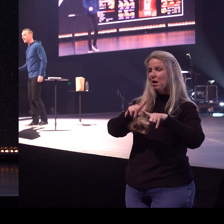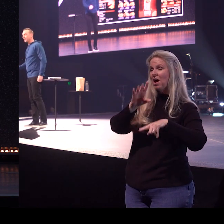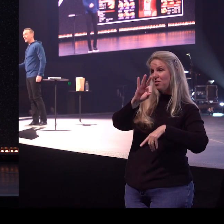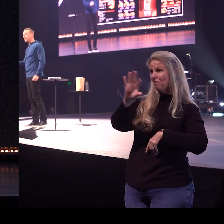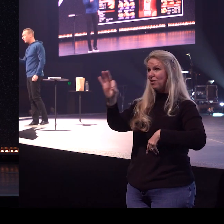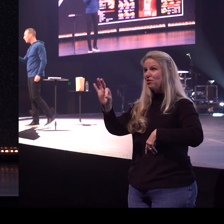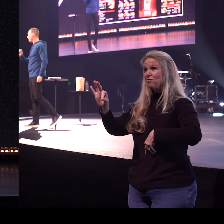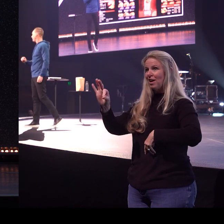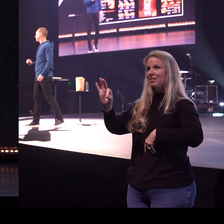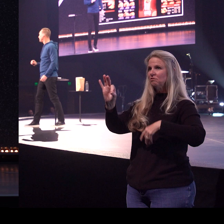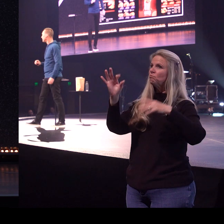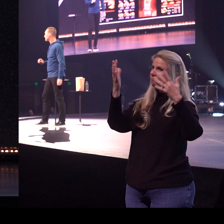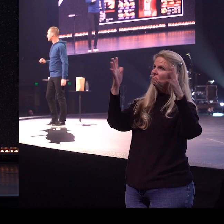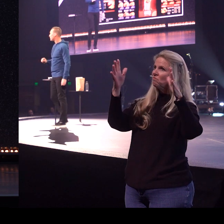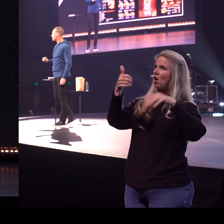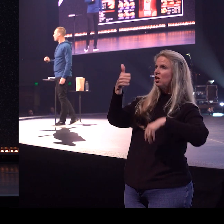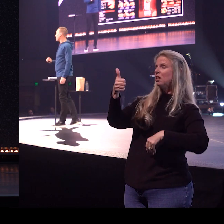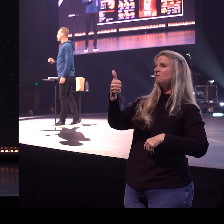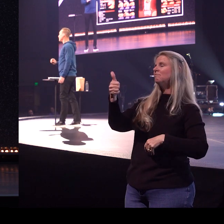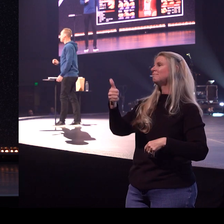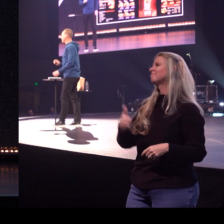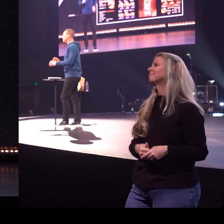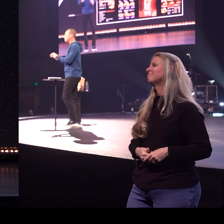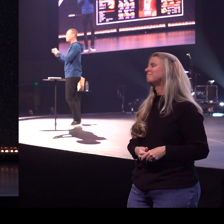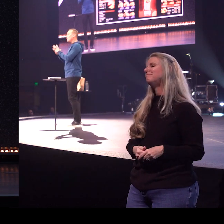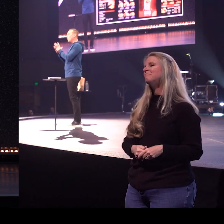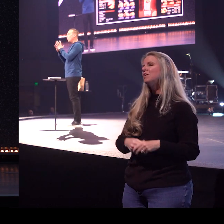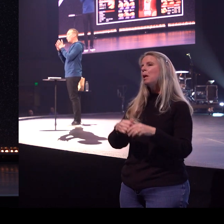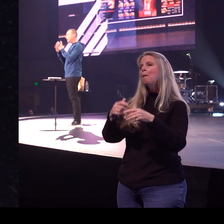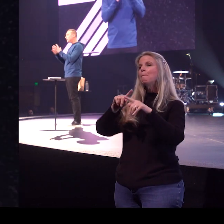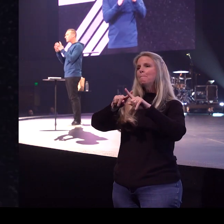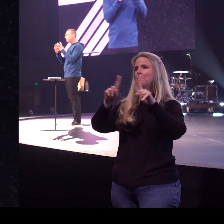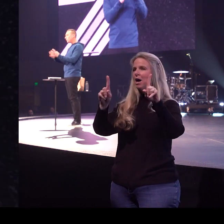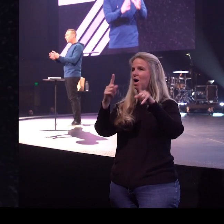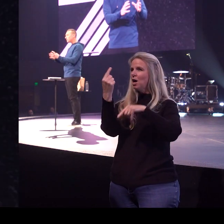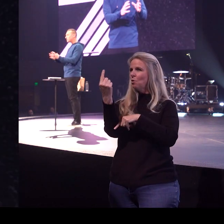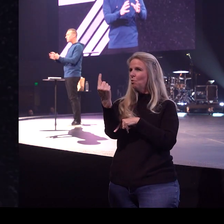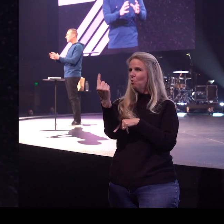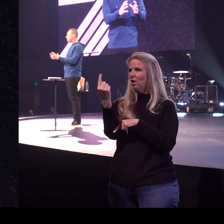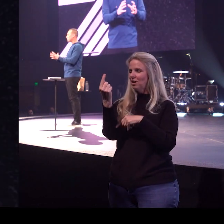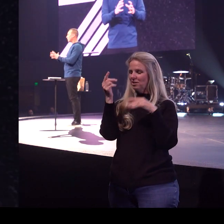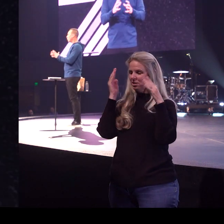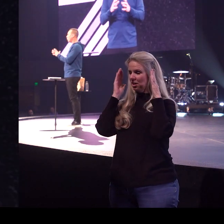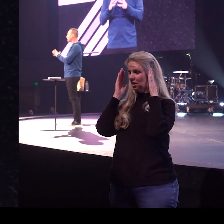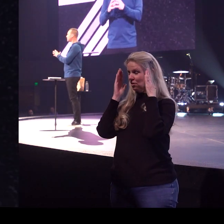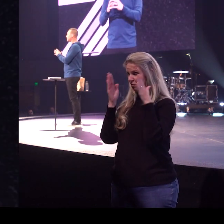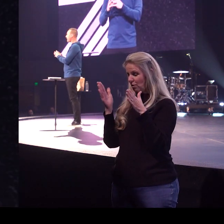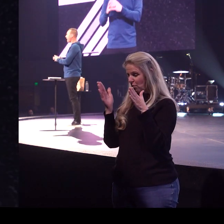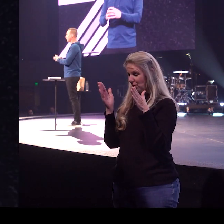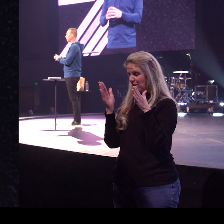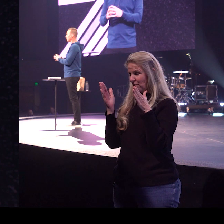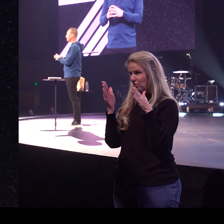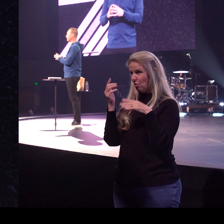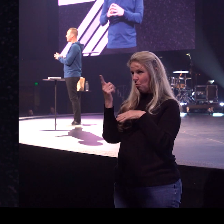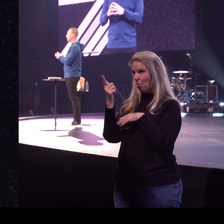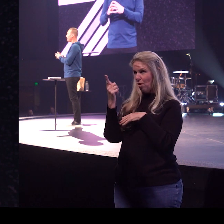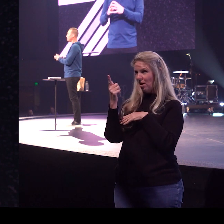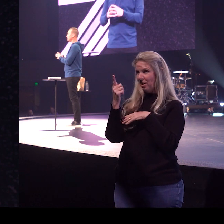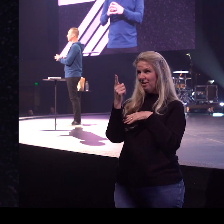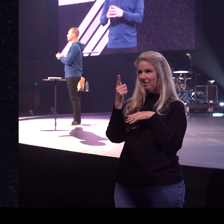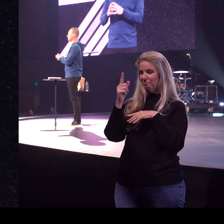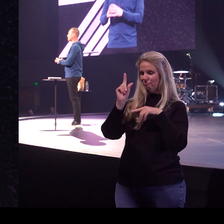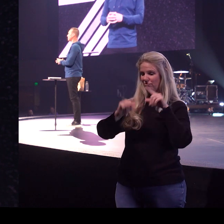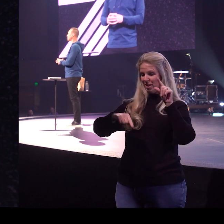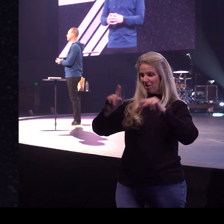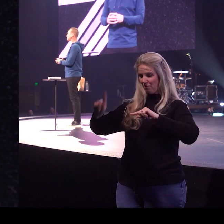fries. It's good. But one is focused, one is scattered in